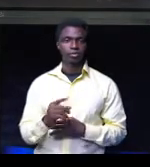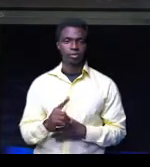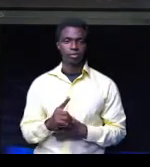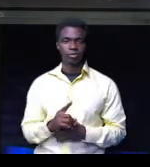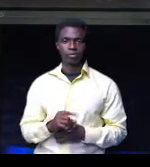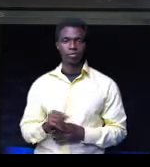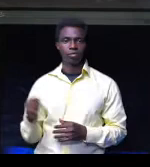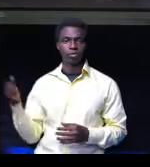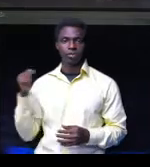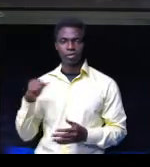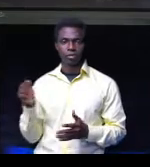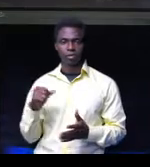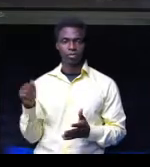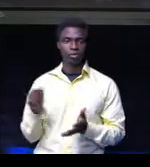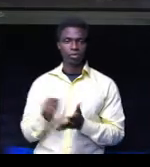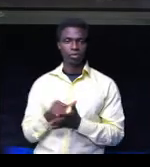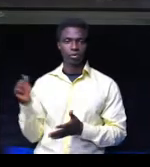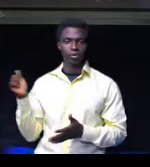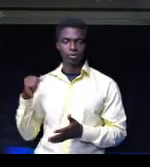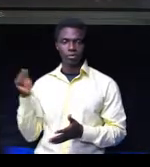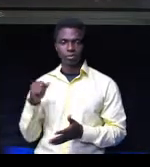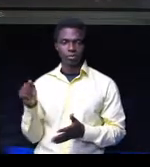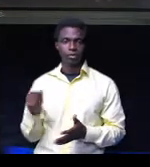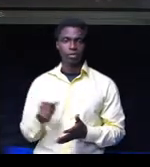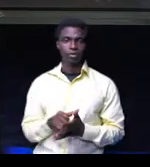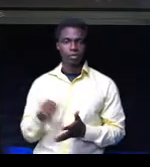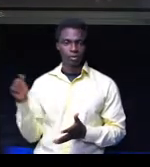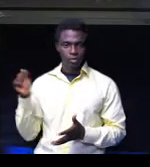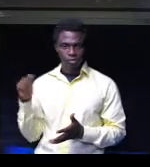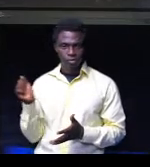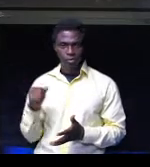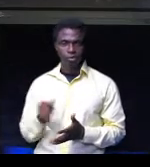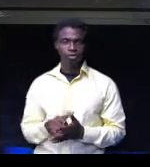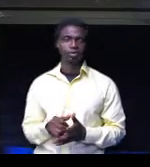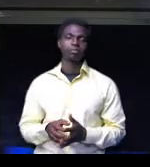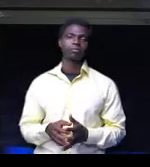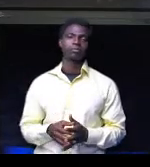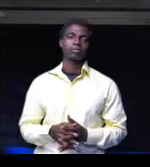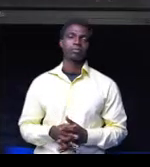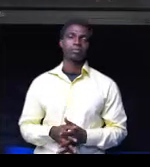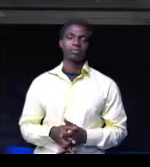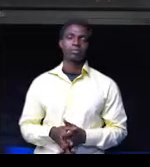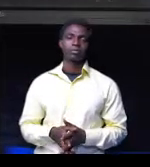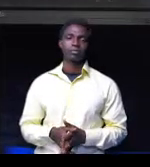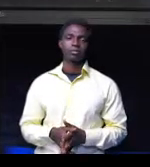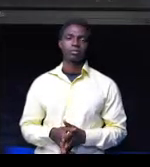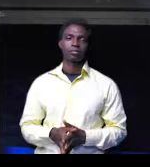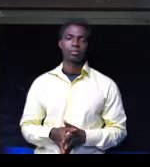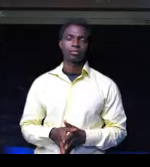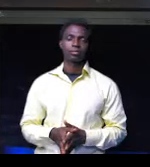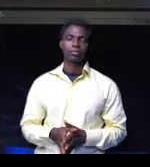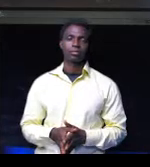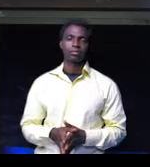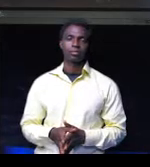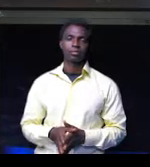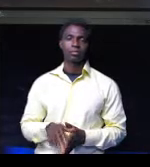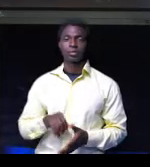The next one, tambourine. Yes, you use it in the church when you're dancing.